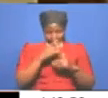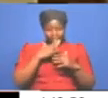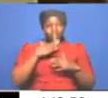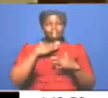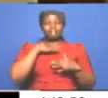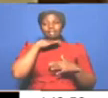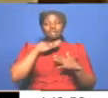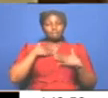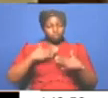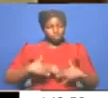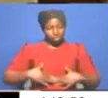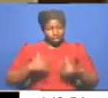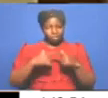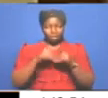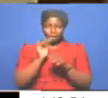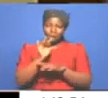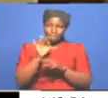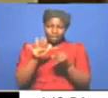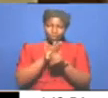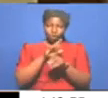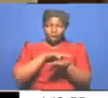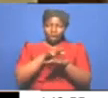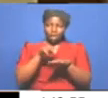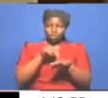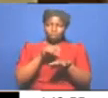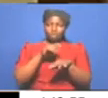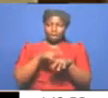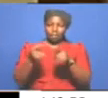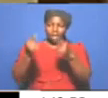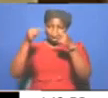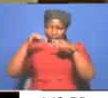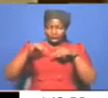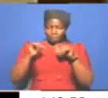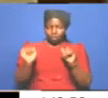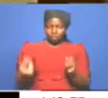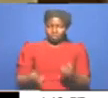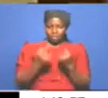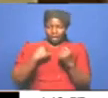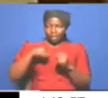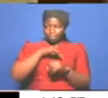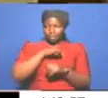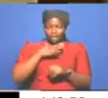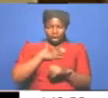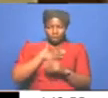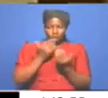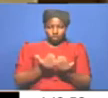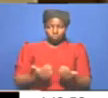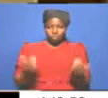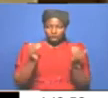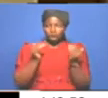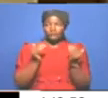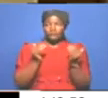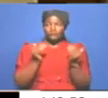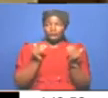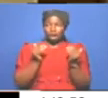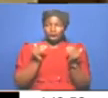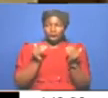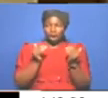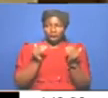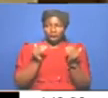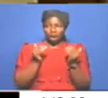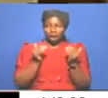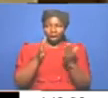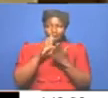nation that they may come to our rescue. Our children are learning bad sins,